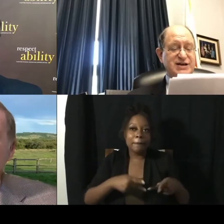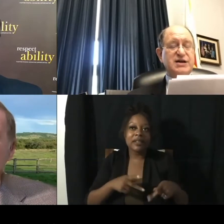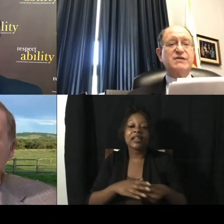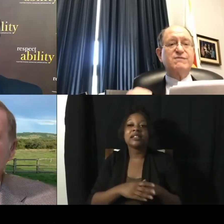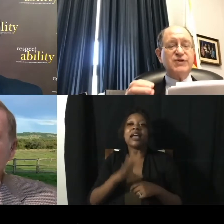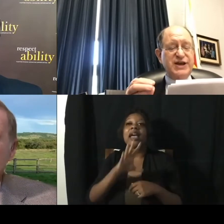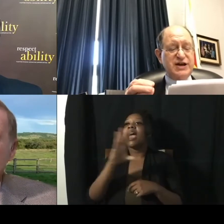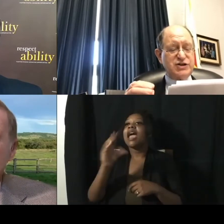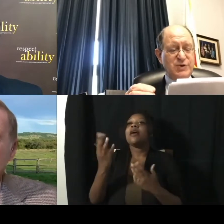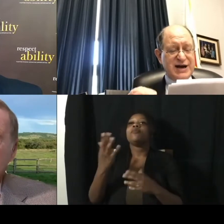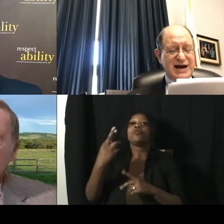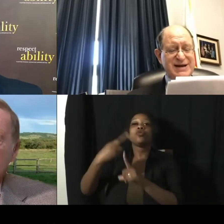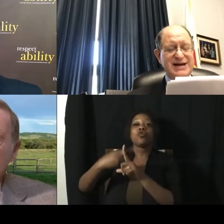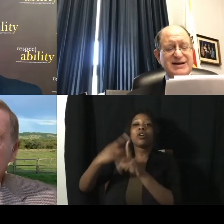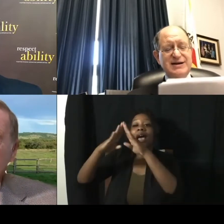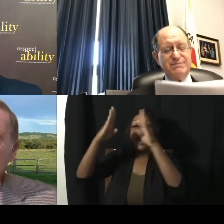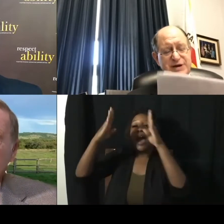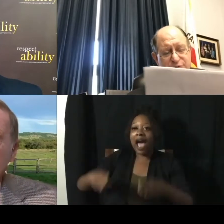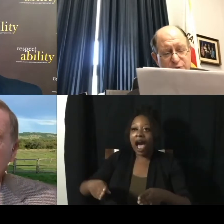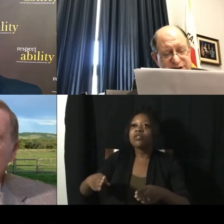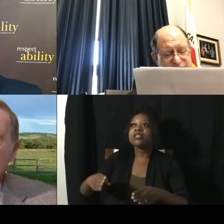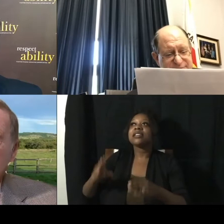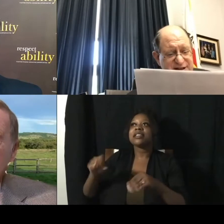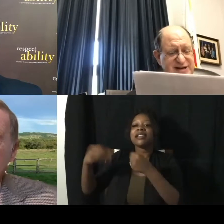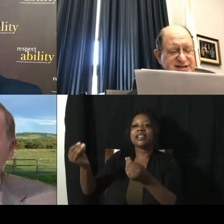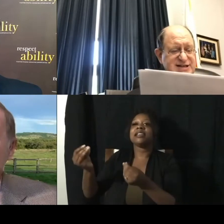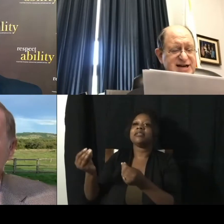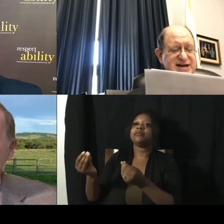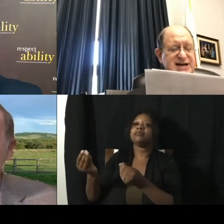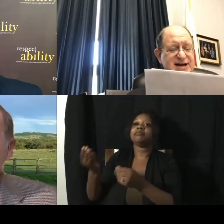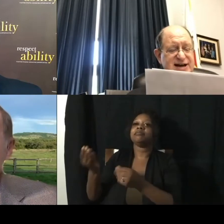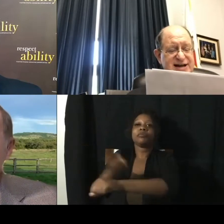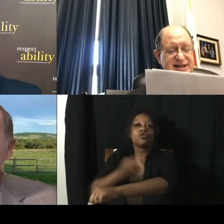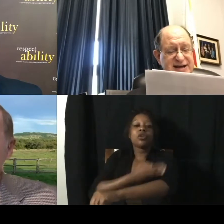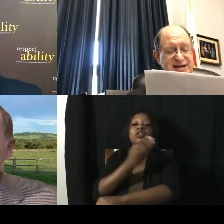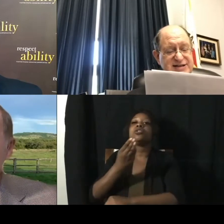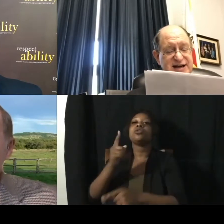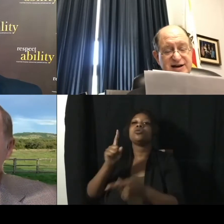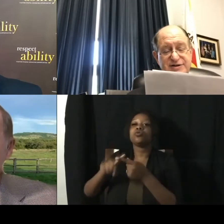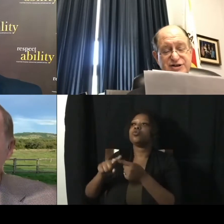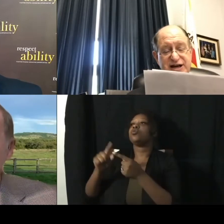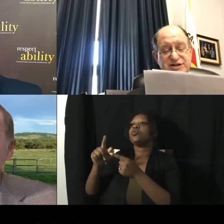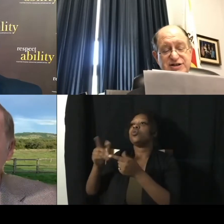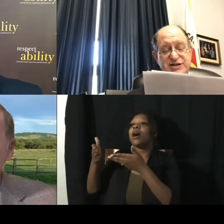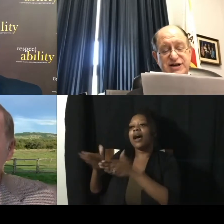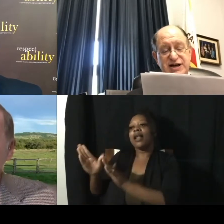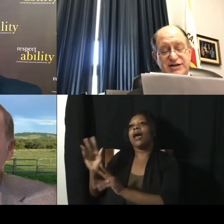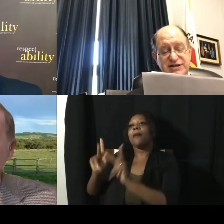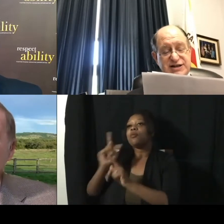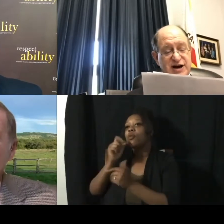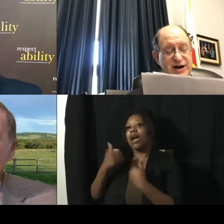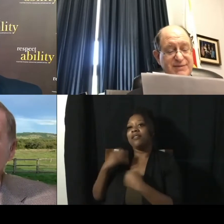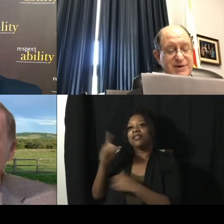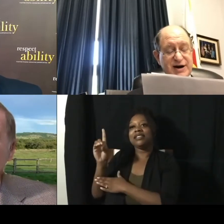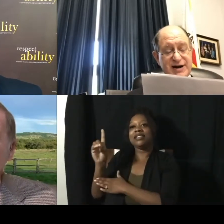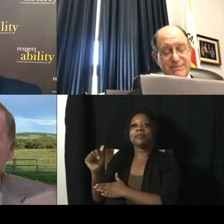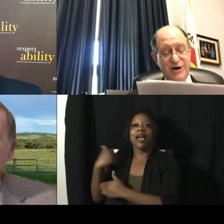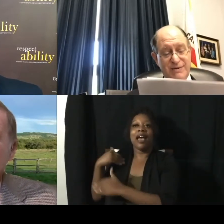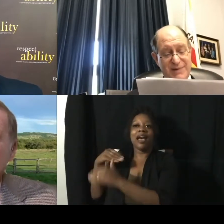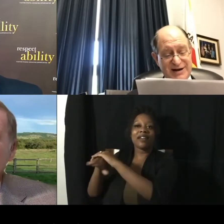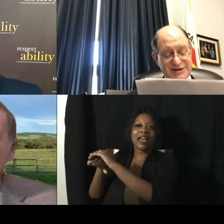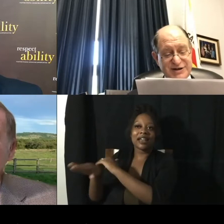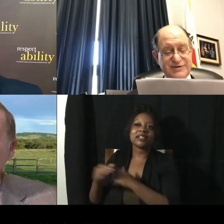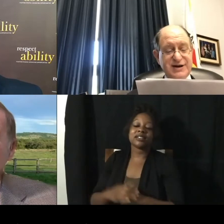housing to accommodate people with disabilities. These and other changes to CRA mark an